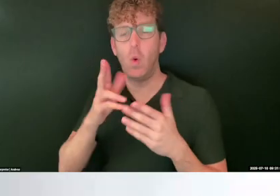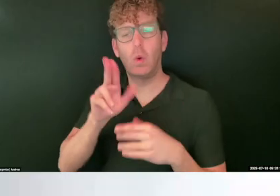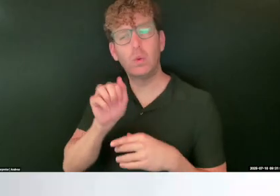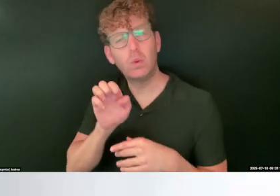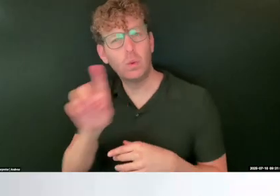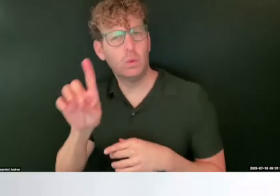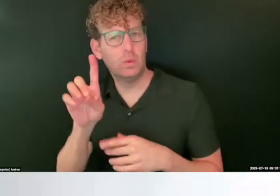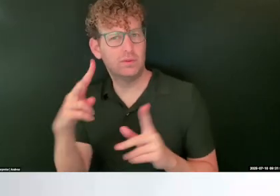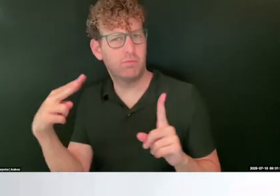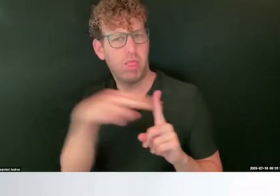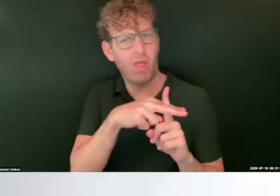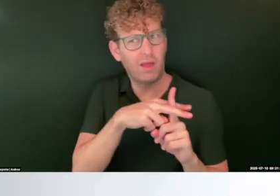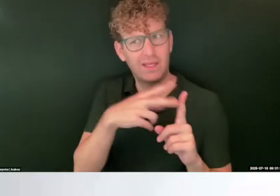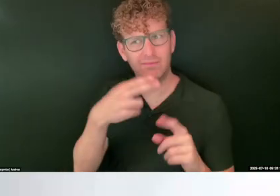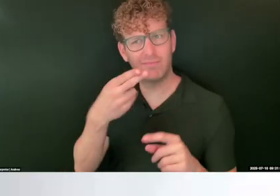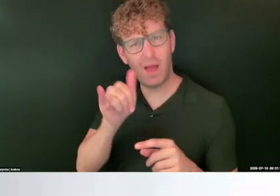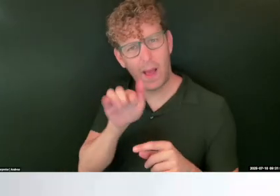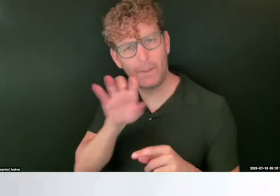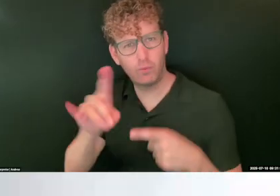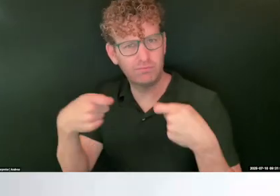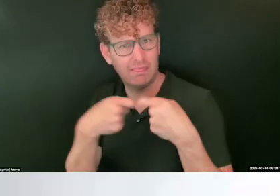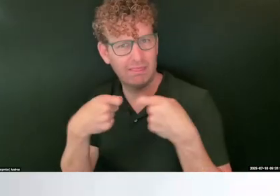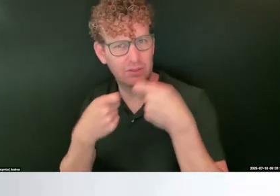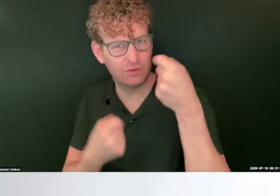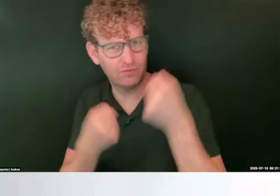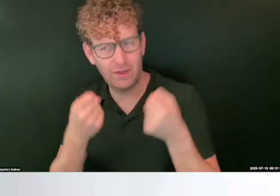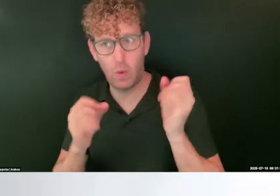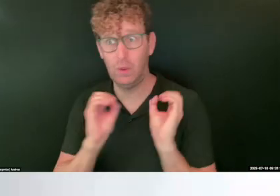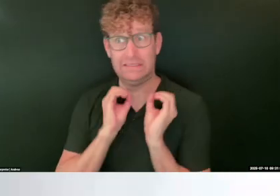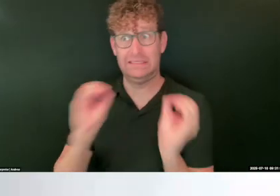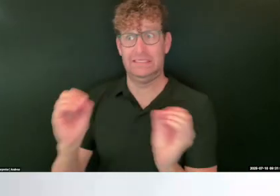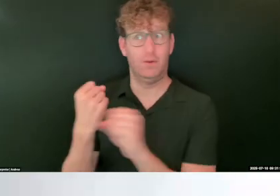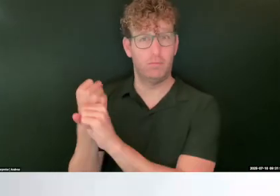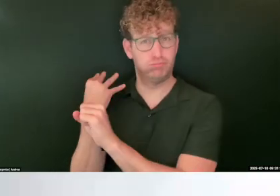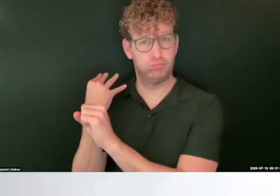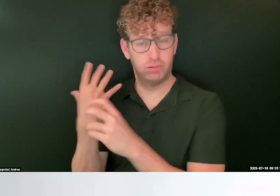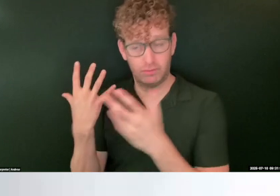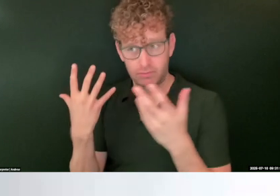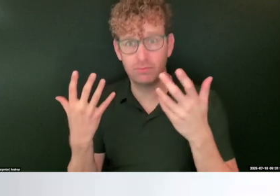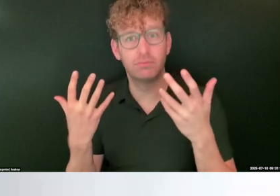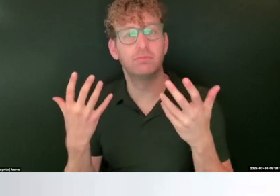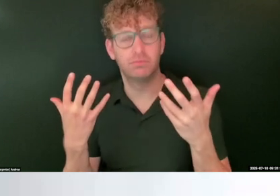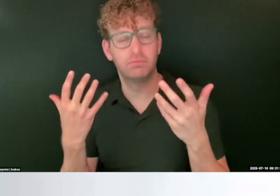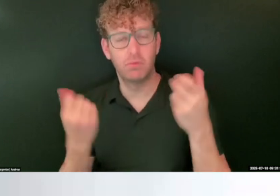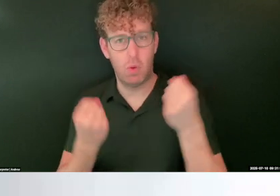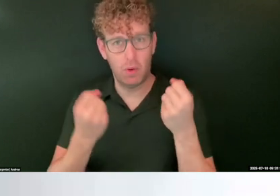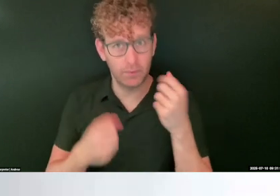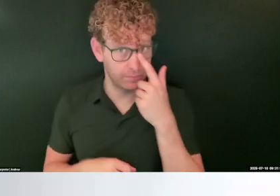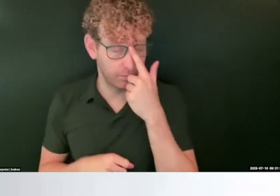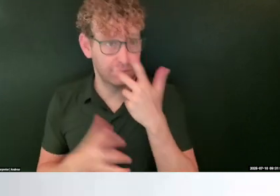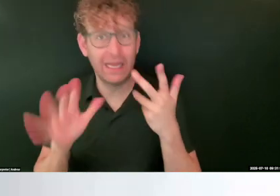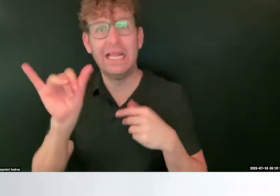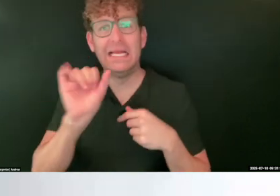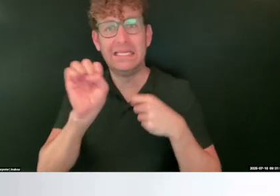motorcycle. Alternative mobility options such as e-bikes or transit passes are also available.